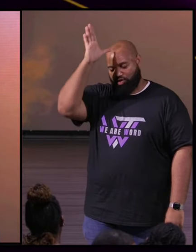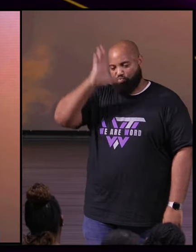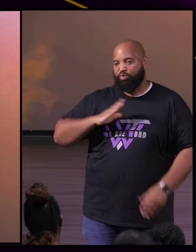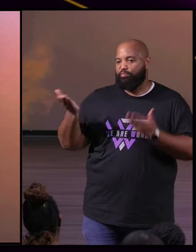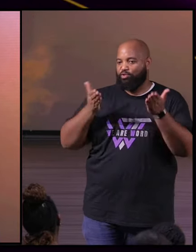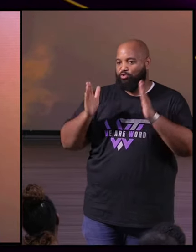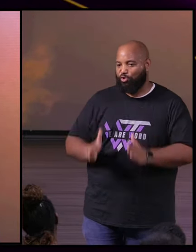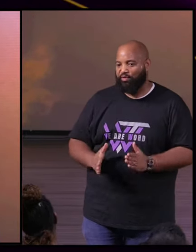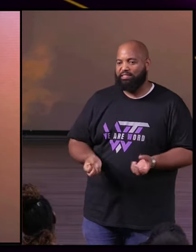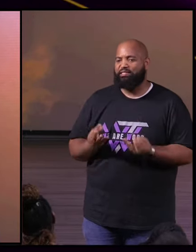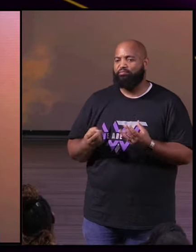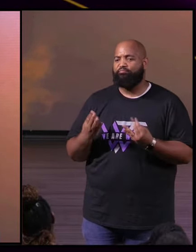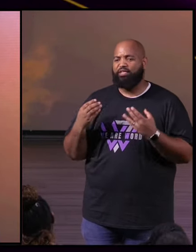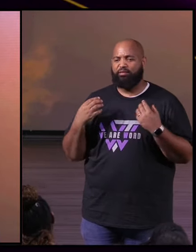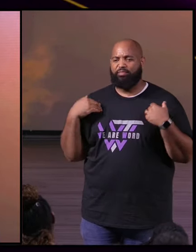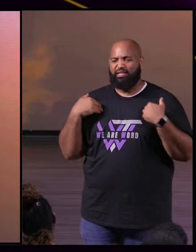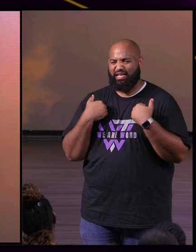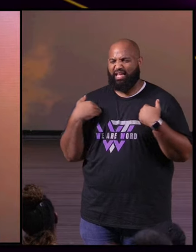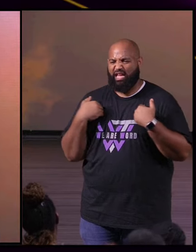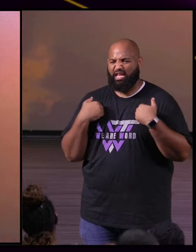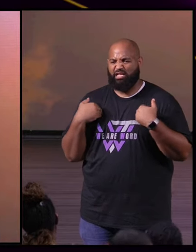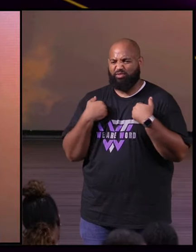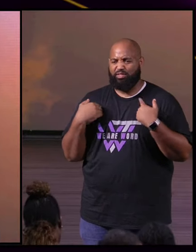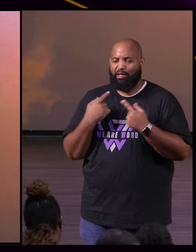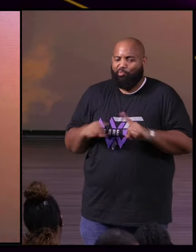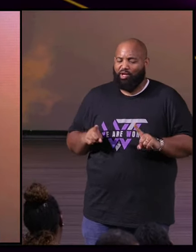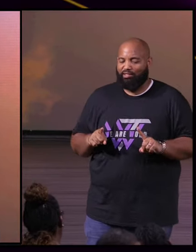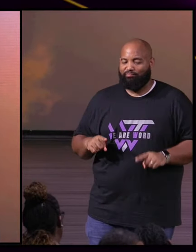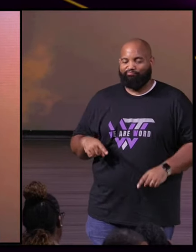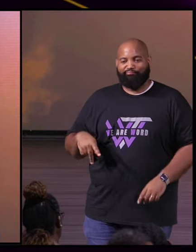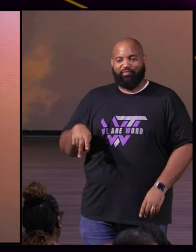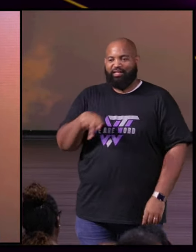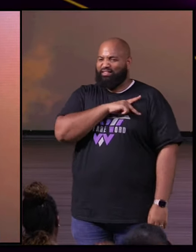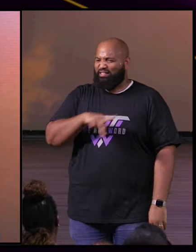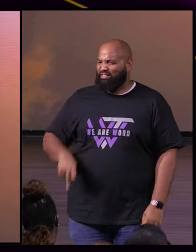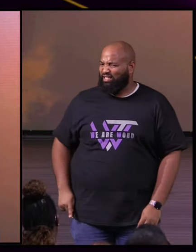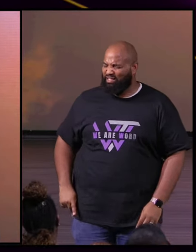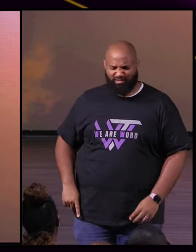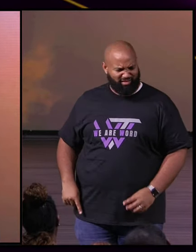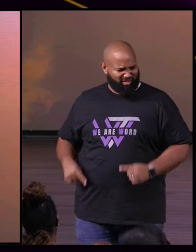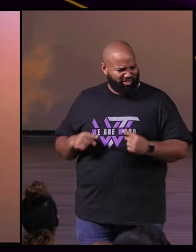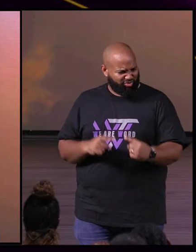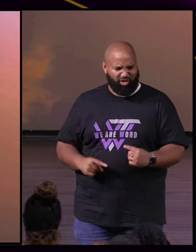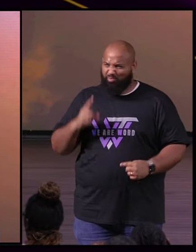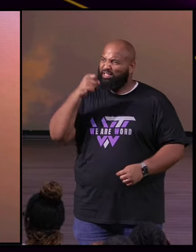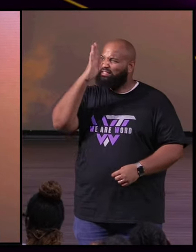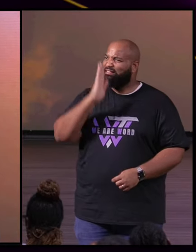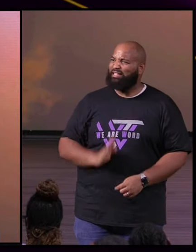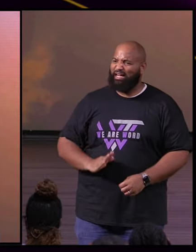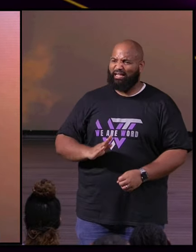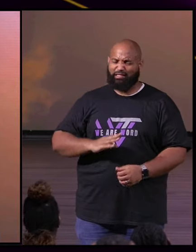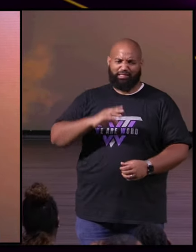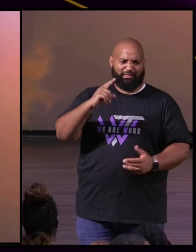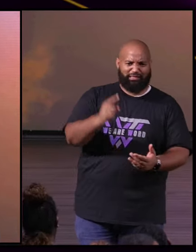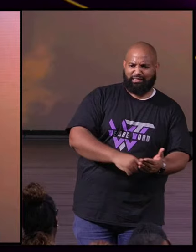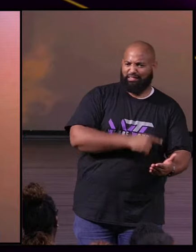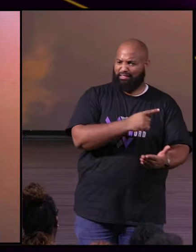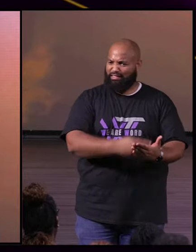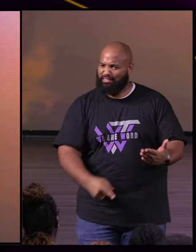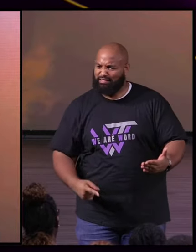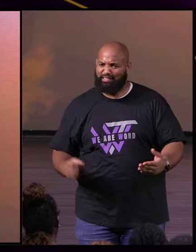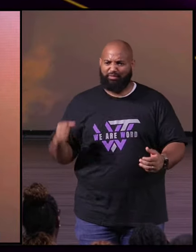and camels. But the Lord plagued Pharaoh and his house with great plagues because of